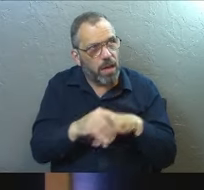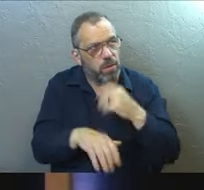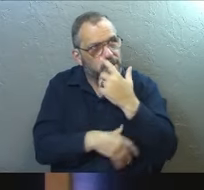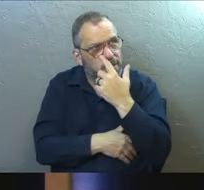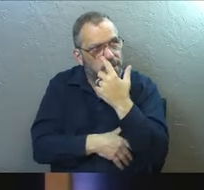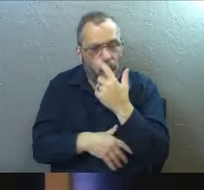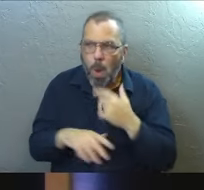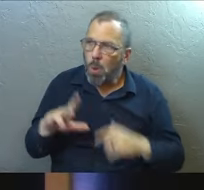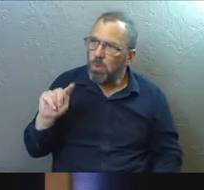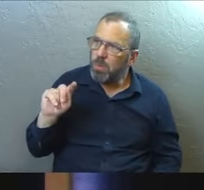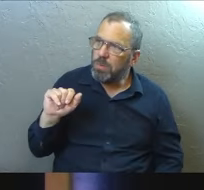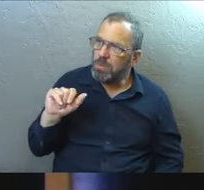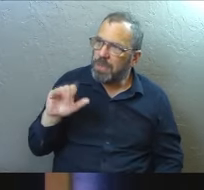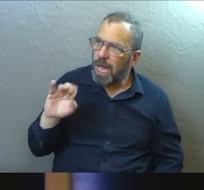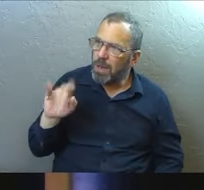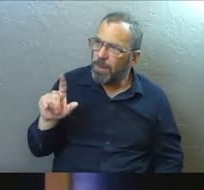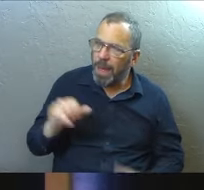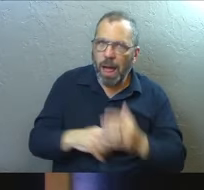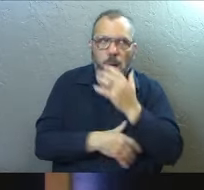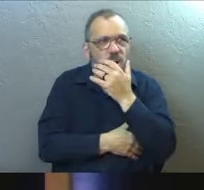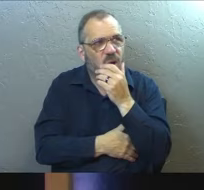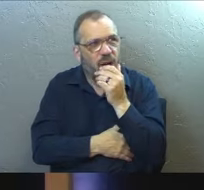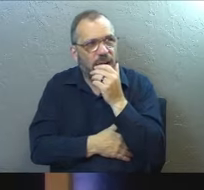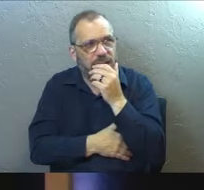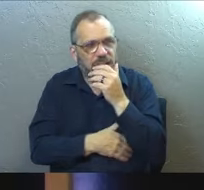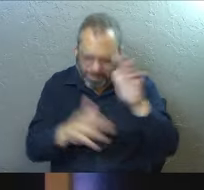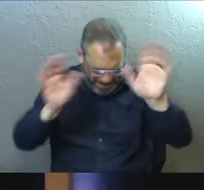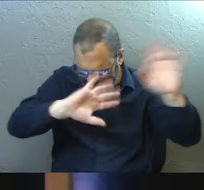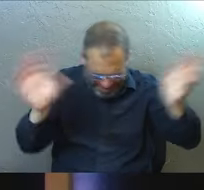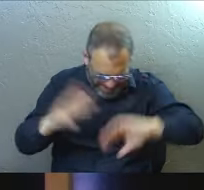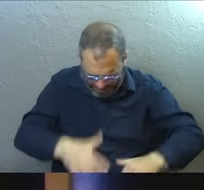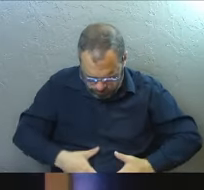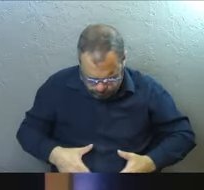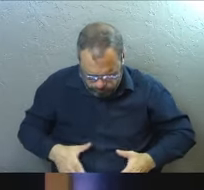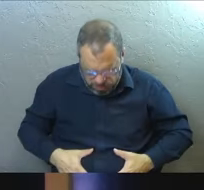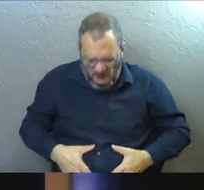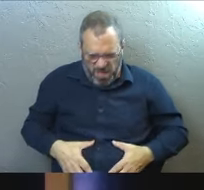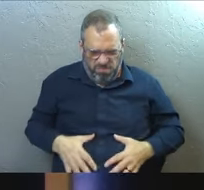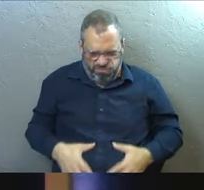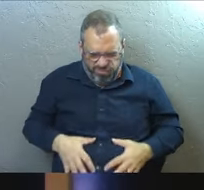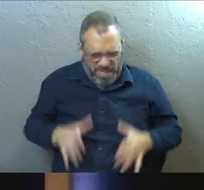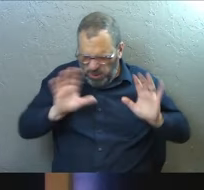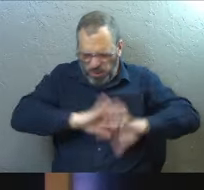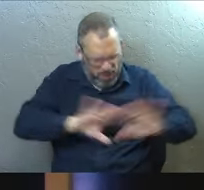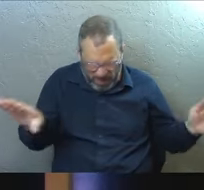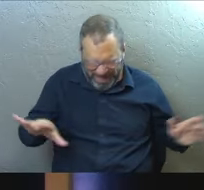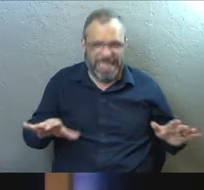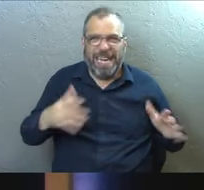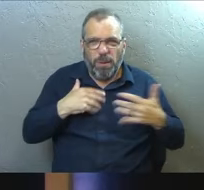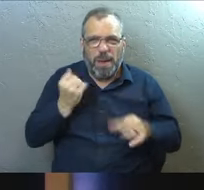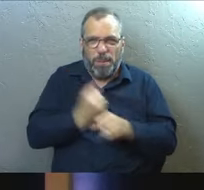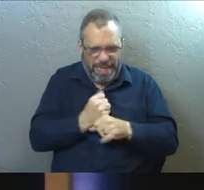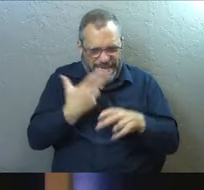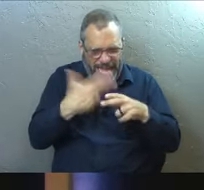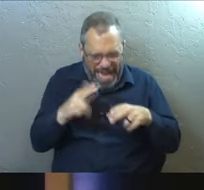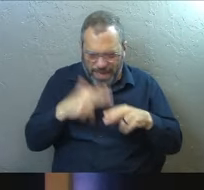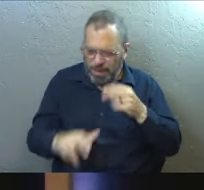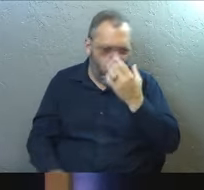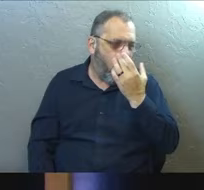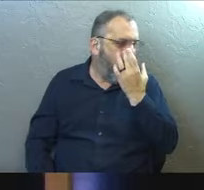And, you know, you start thinking about it. You're like, but it's so bad for me, though. Like, I shouldn't want that. Like, I should want to make